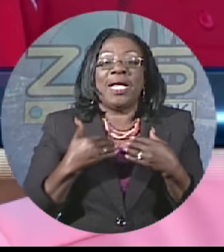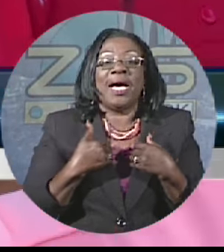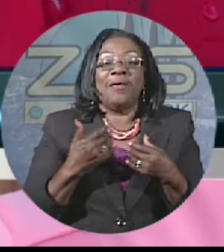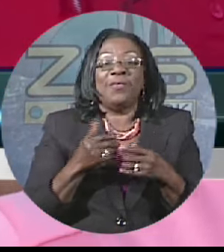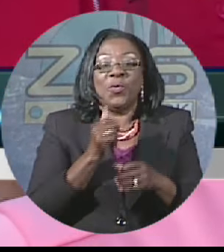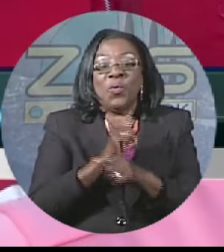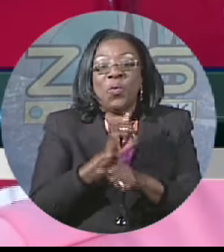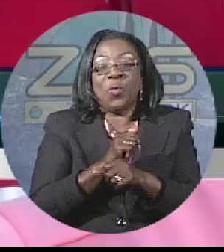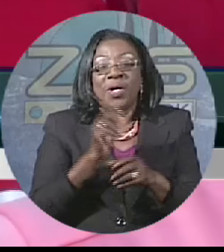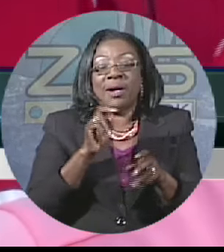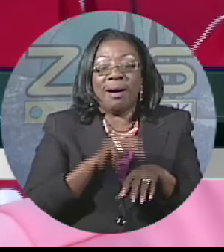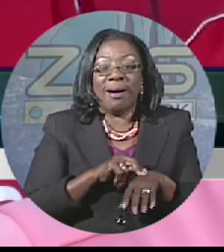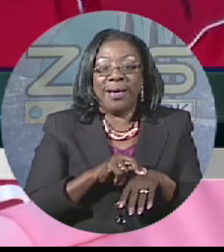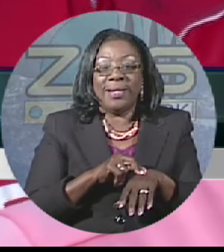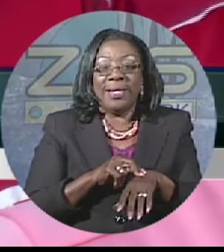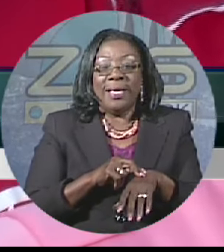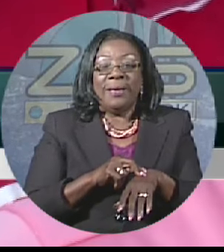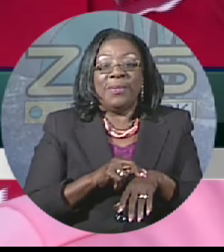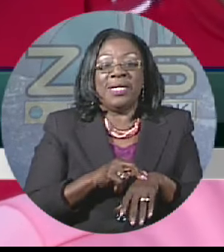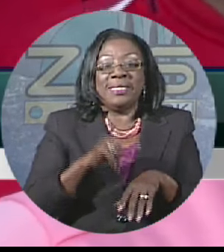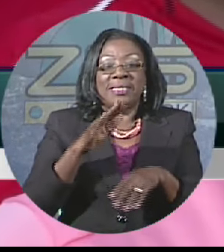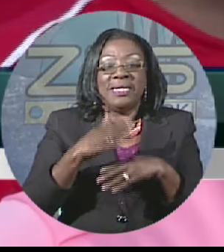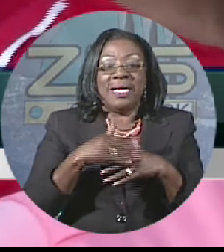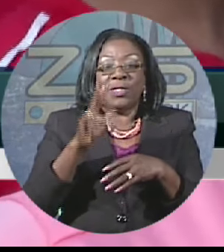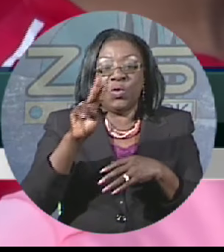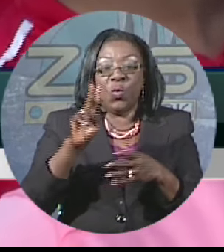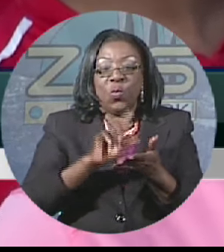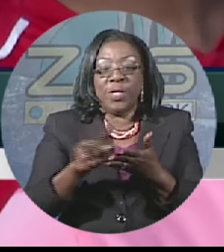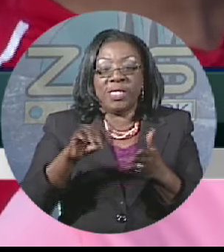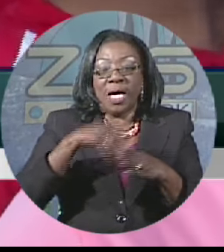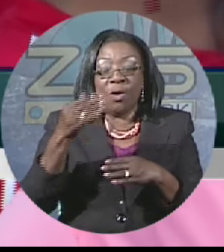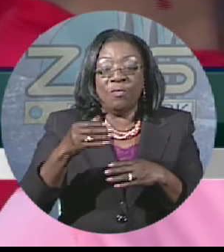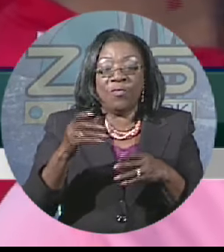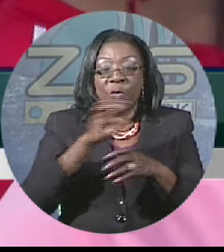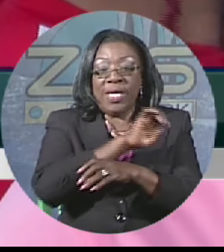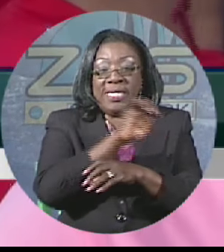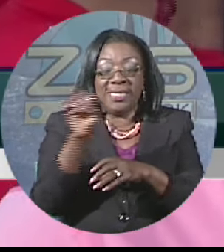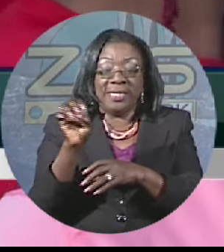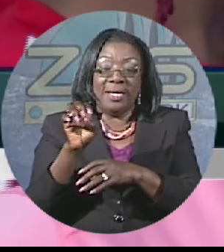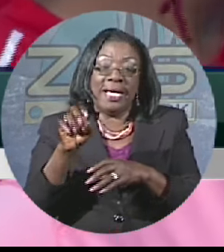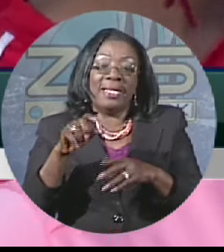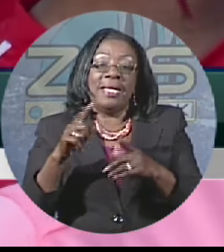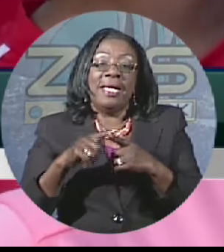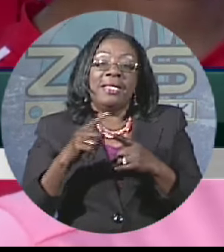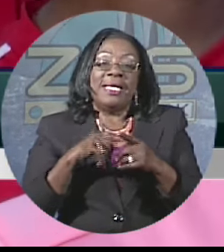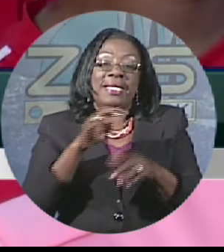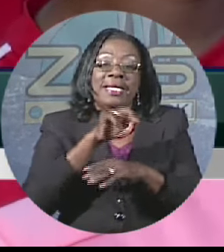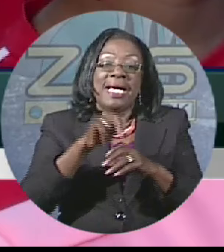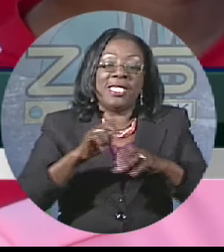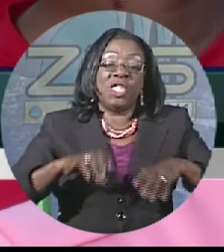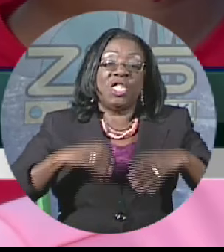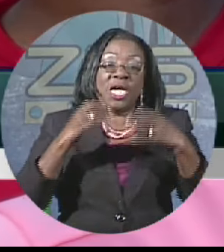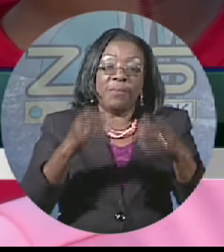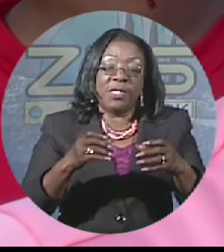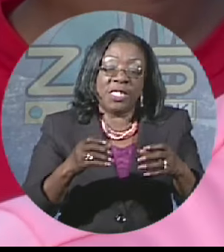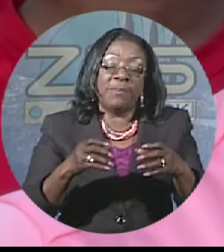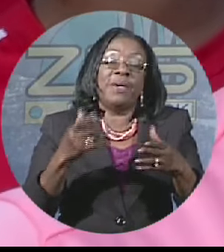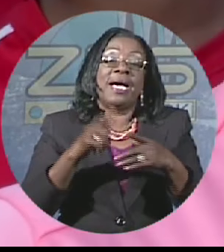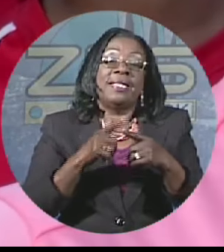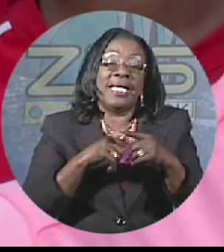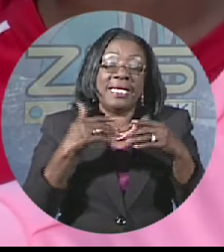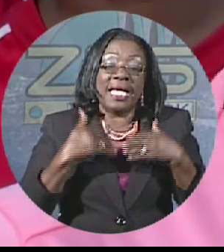hard, harder because, you know, it's 2 weeks for Easter and then National Championships isn't until starting in May. Some of them have exams, so they're going to